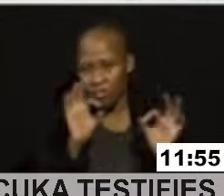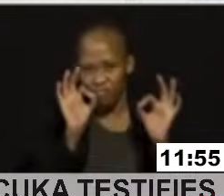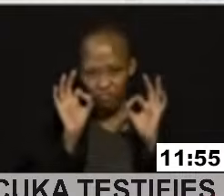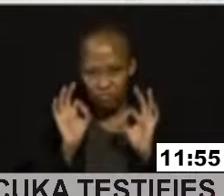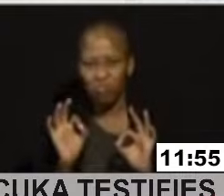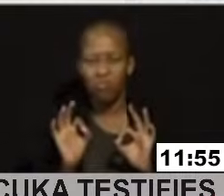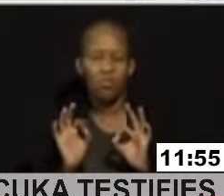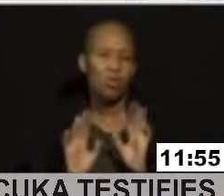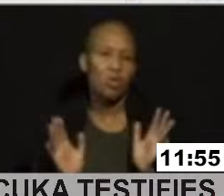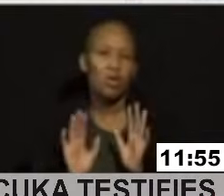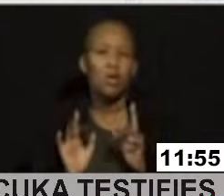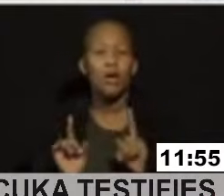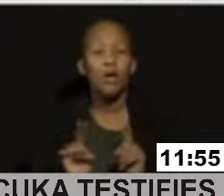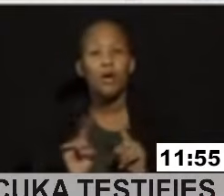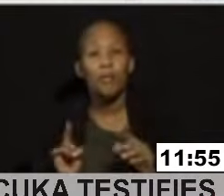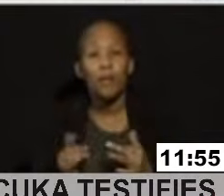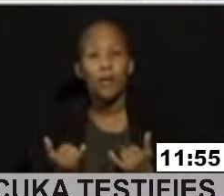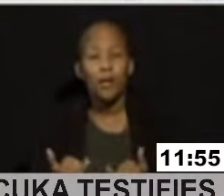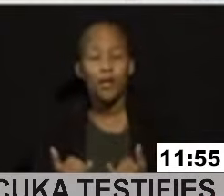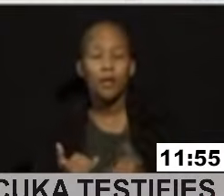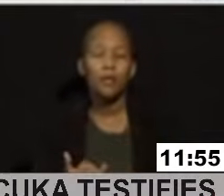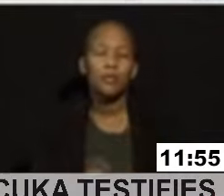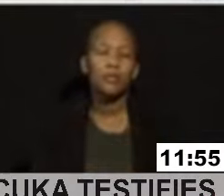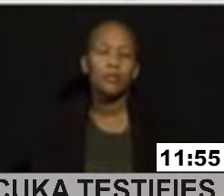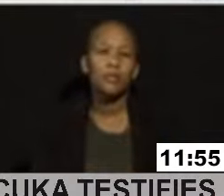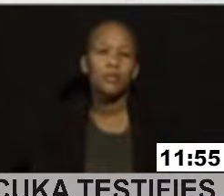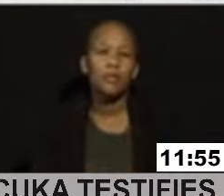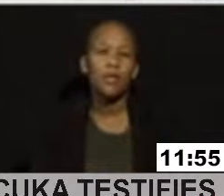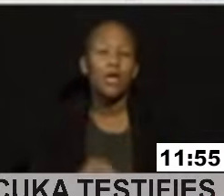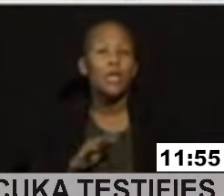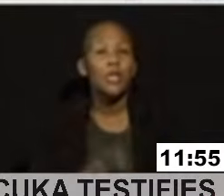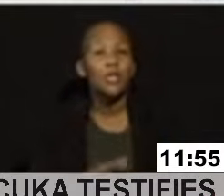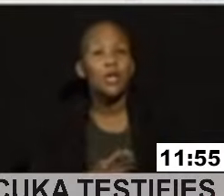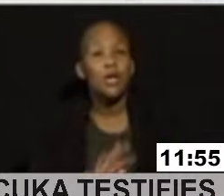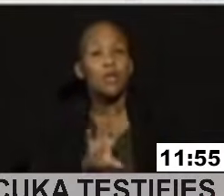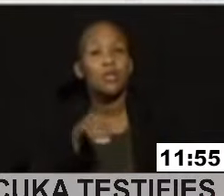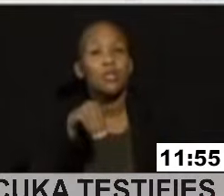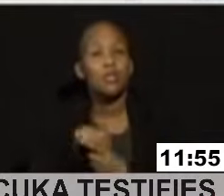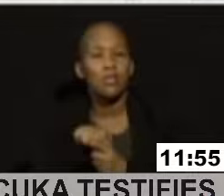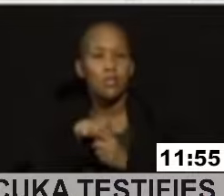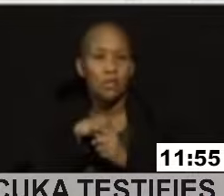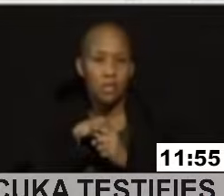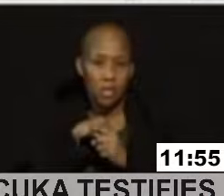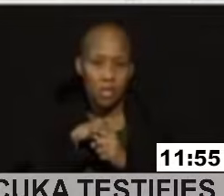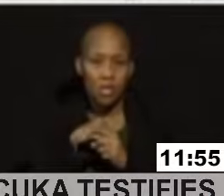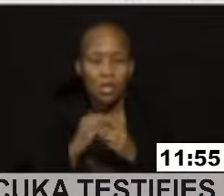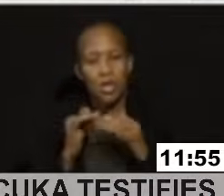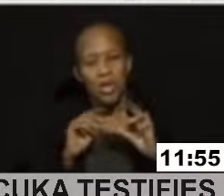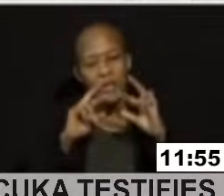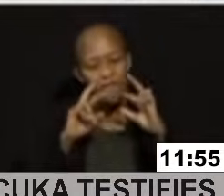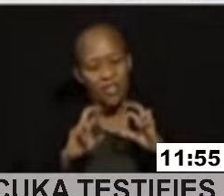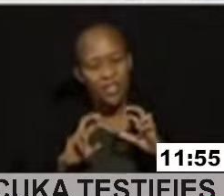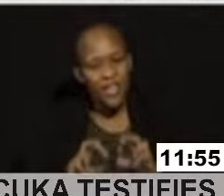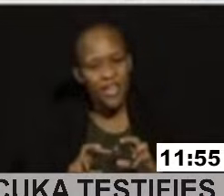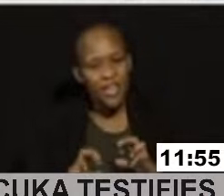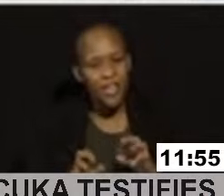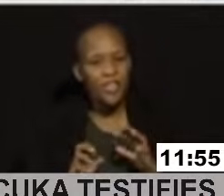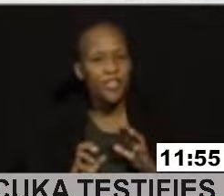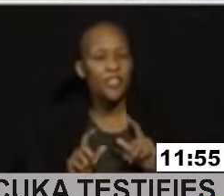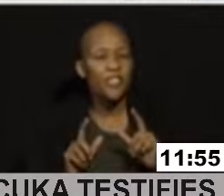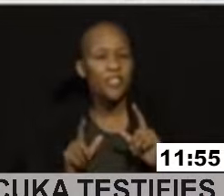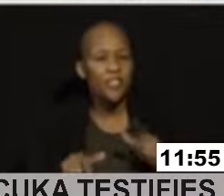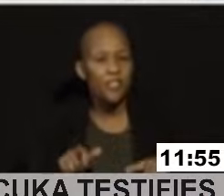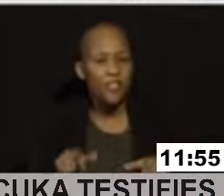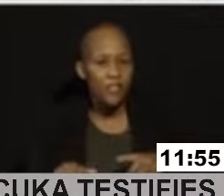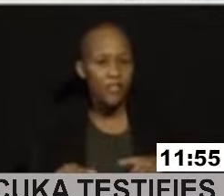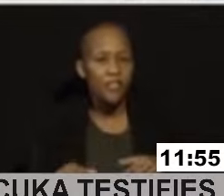height of the time that you were there, what was the highest number of investigators you